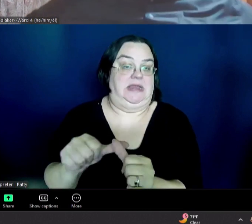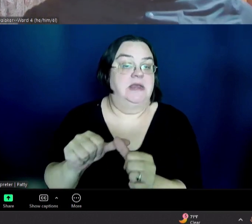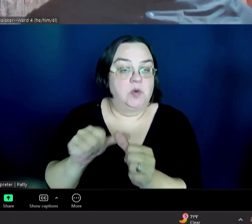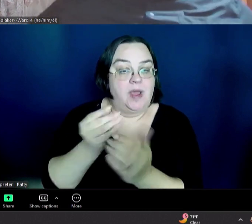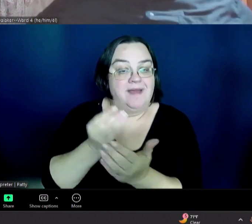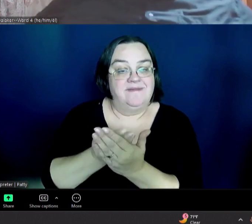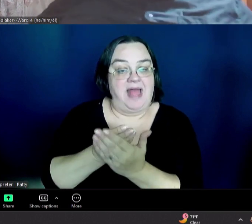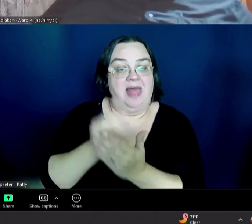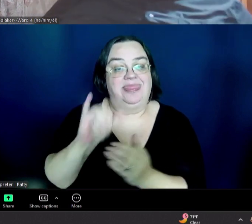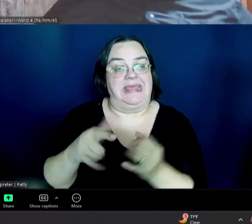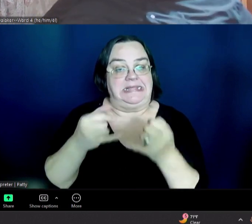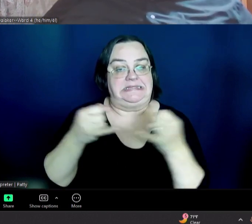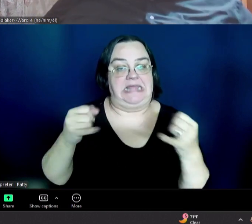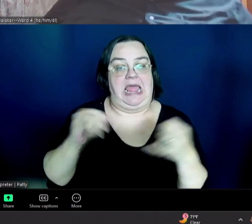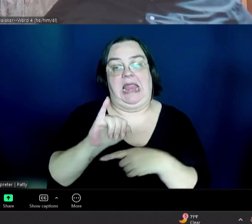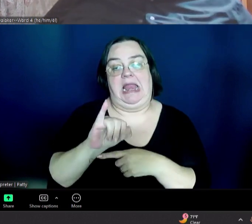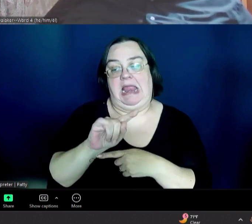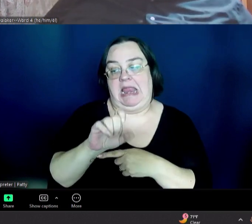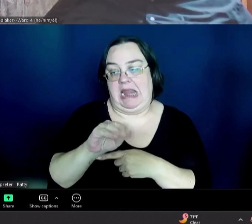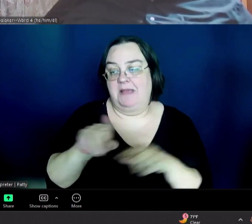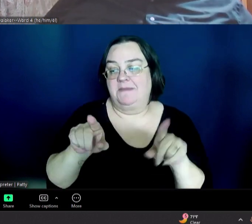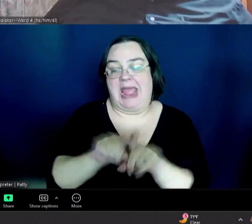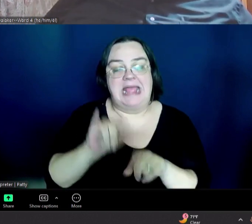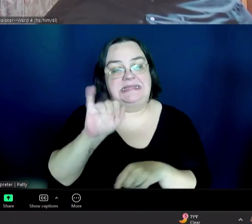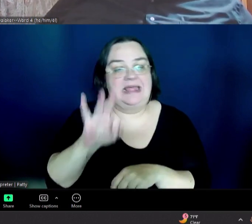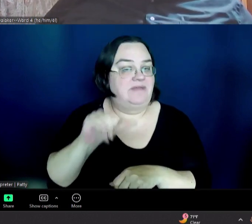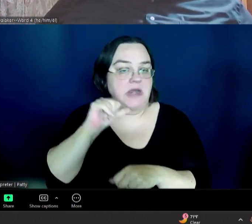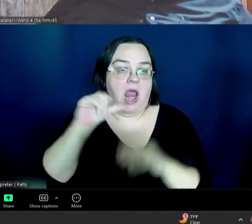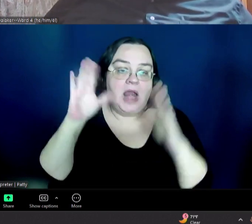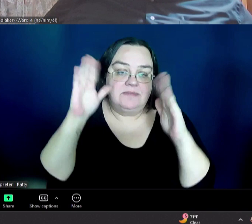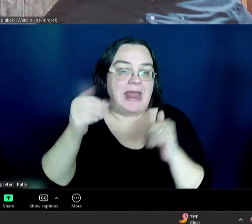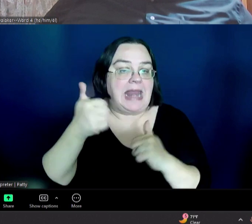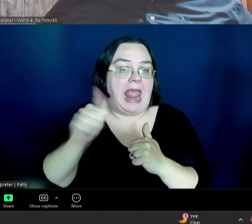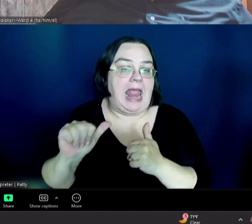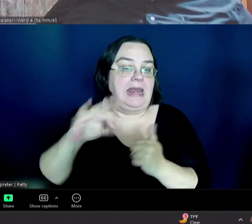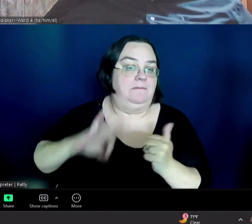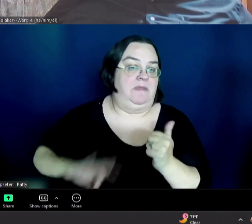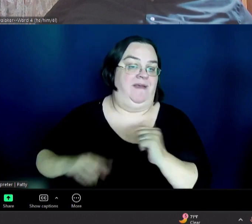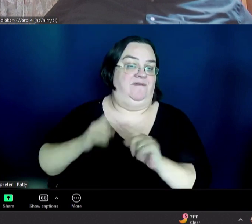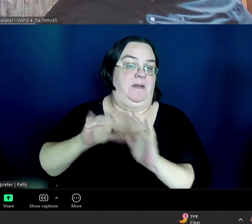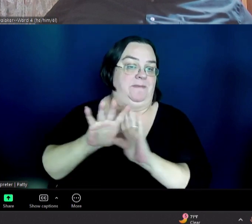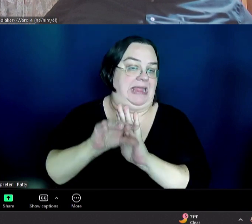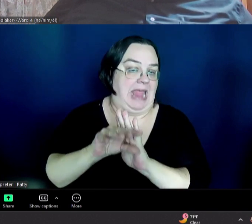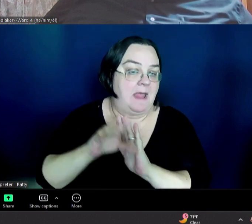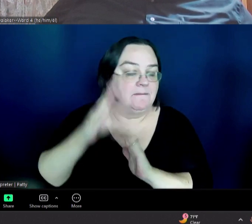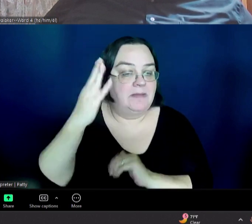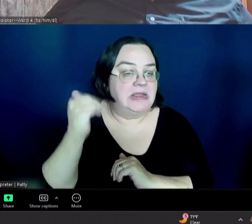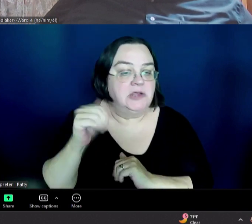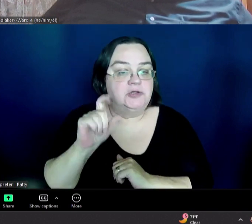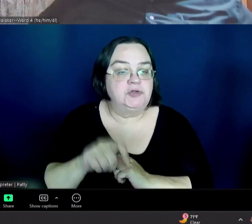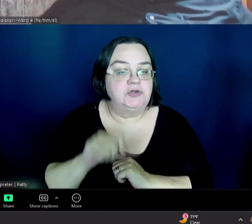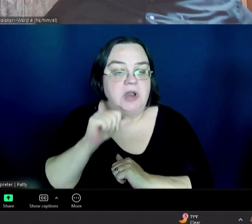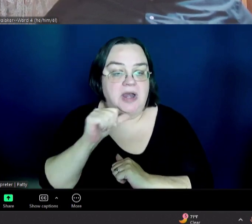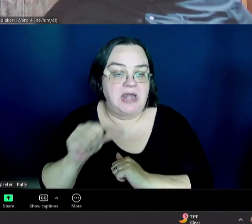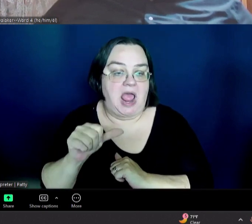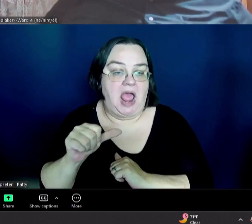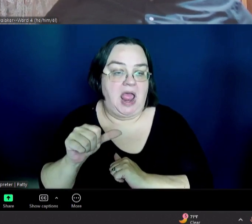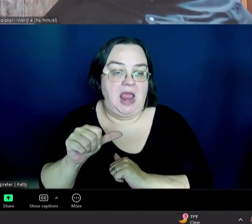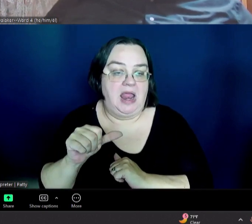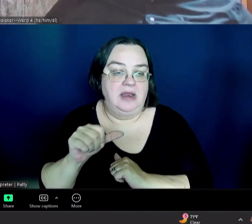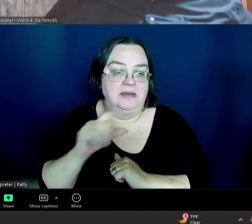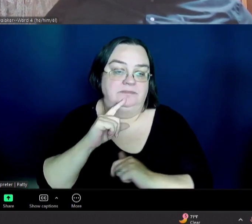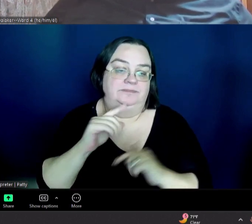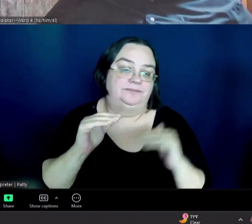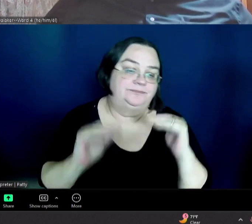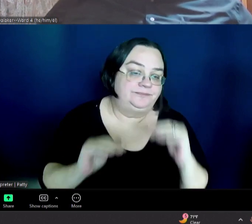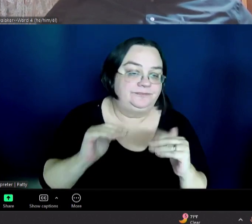Item as if it did not expect any revenue from the cameras, since it shouldn't be a balance of the budget on people breaking the